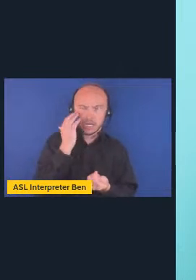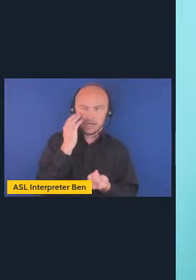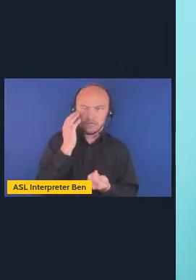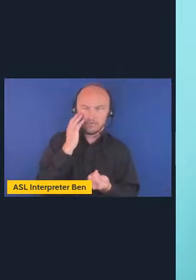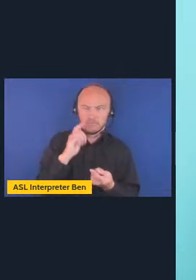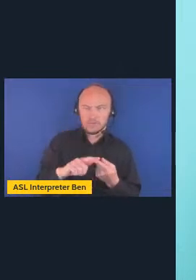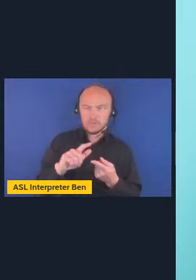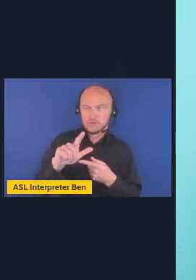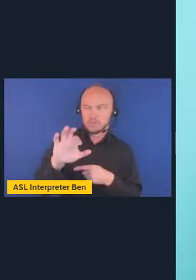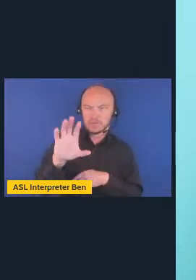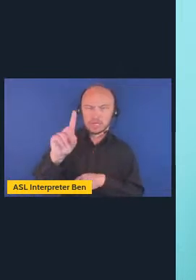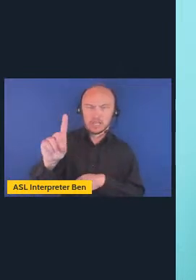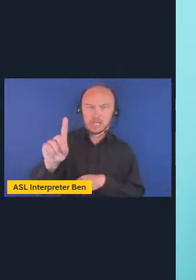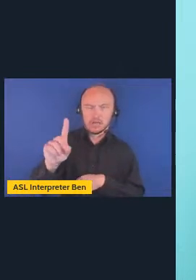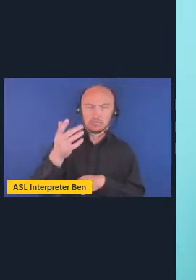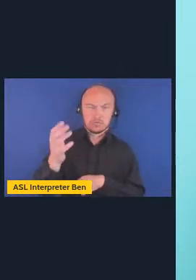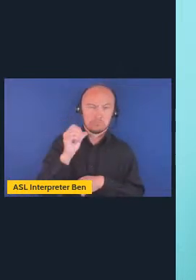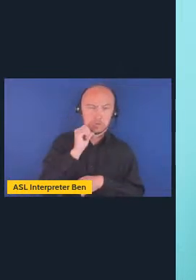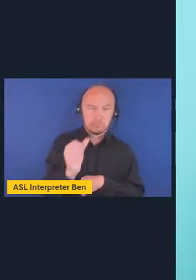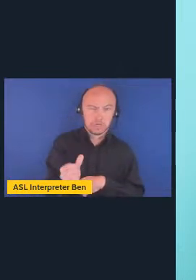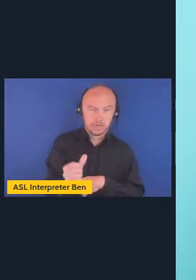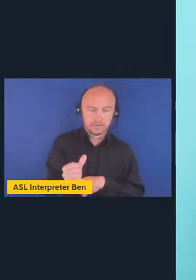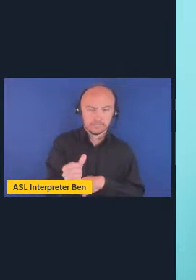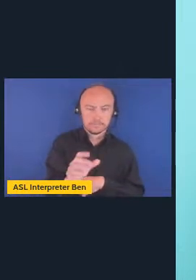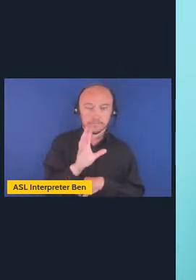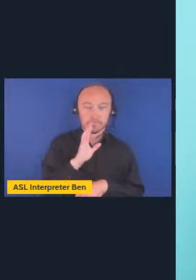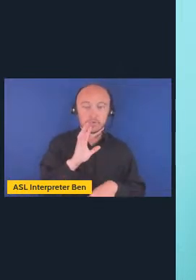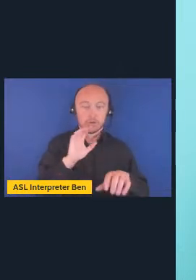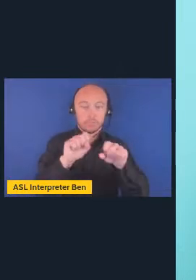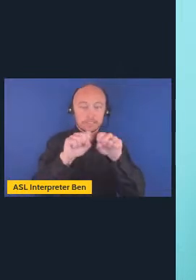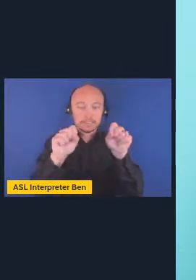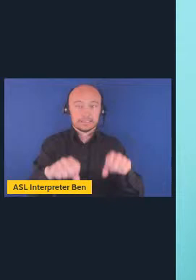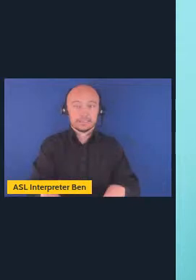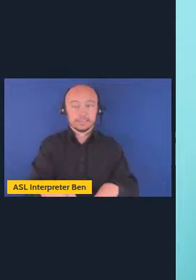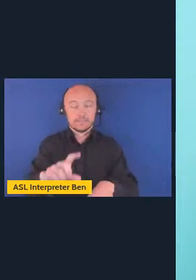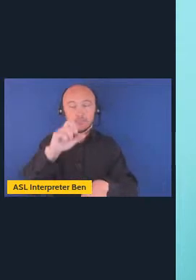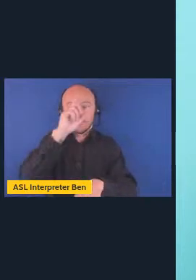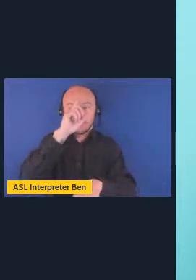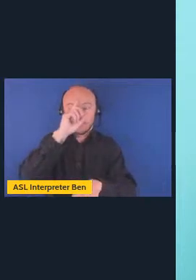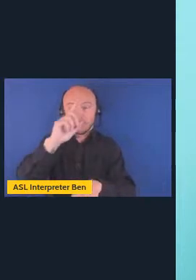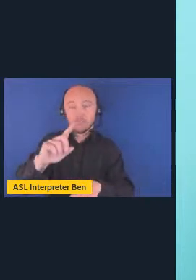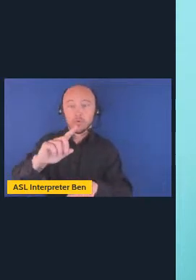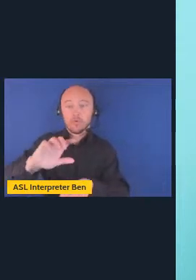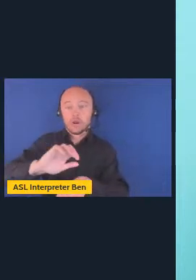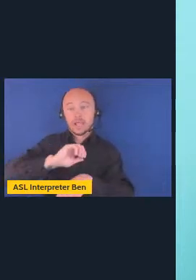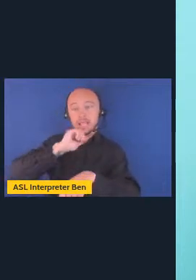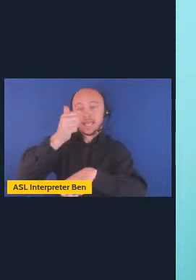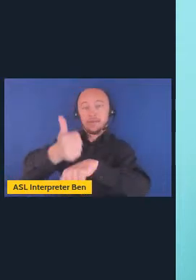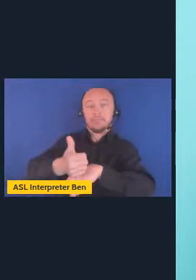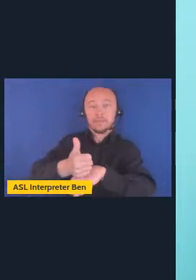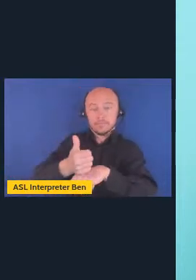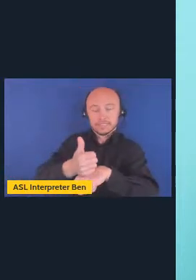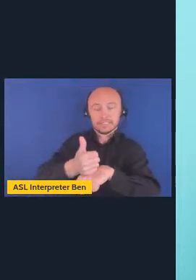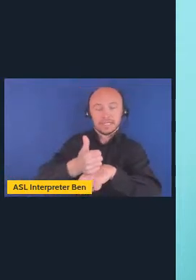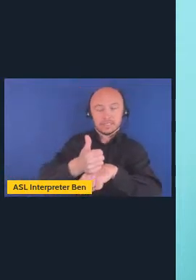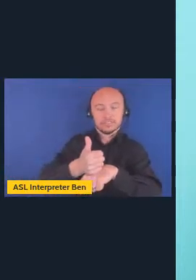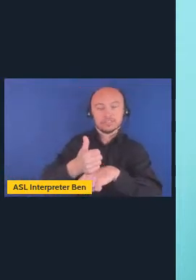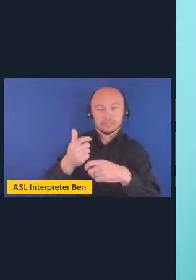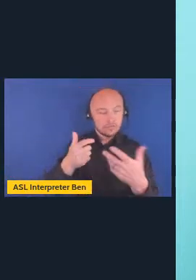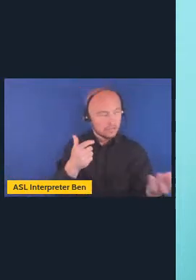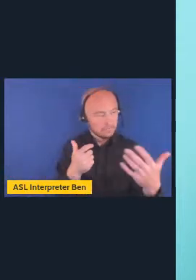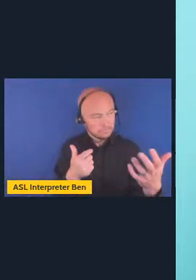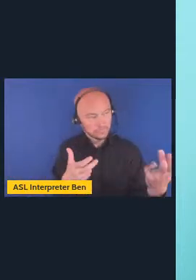cloud provider? Talking about a system through the lens of an implementation detail increases that load on new starters to get up to